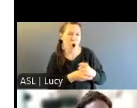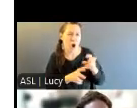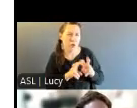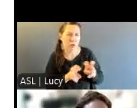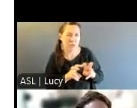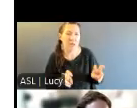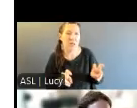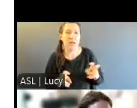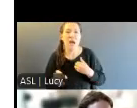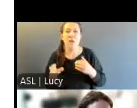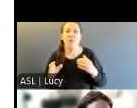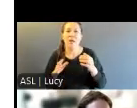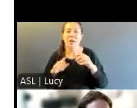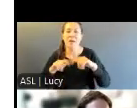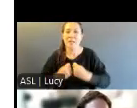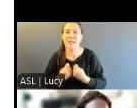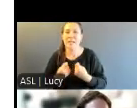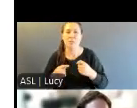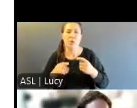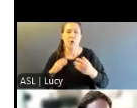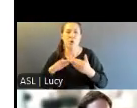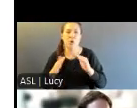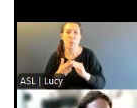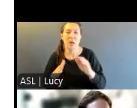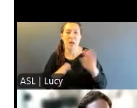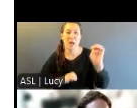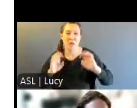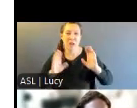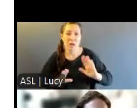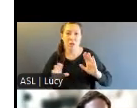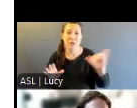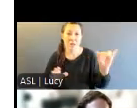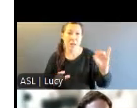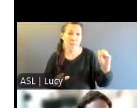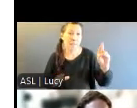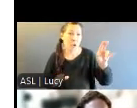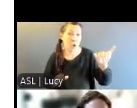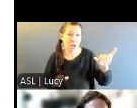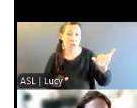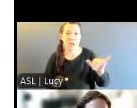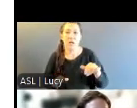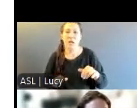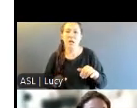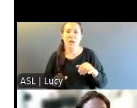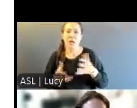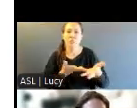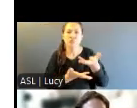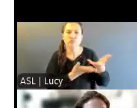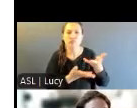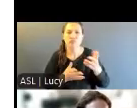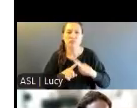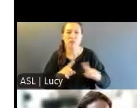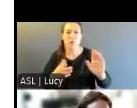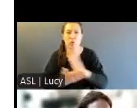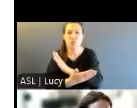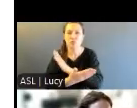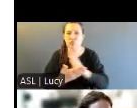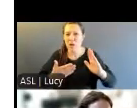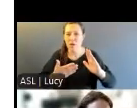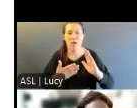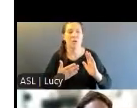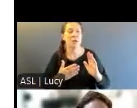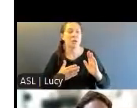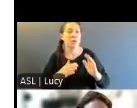community evaluators, like Marley, who are residents in a wide range of communities and bring a wide range of lived